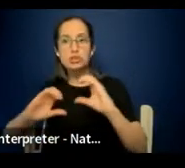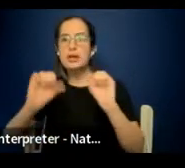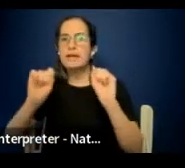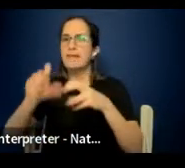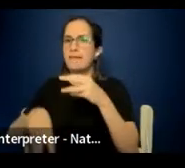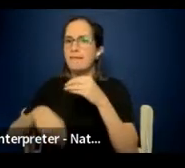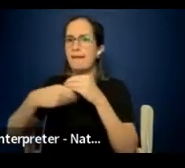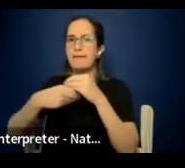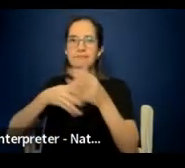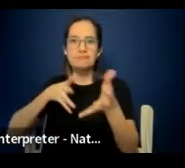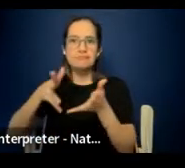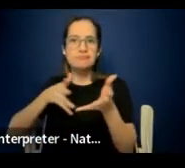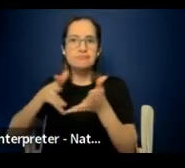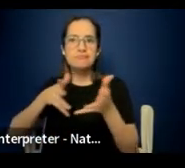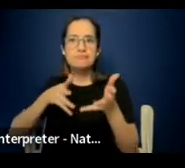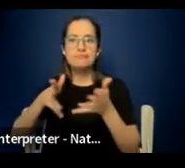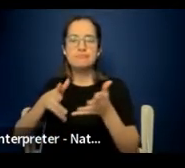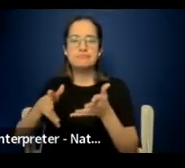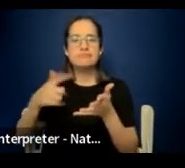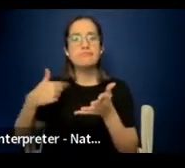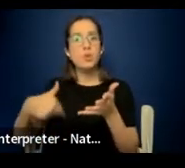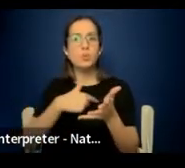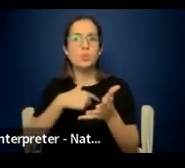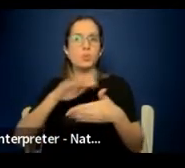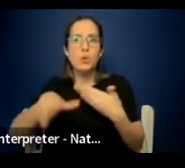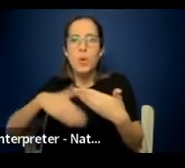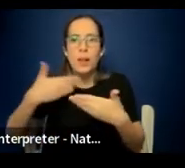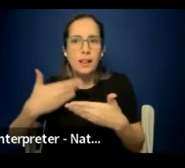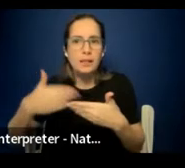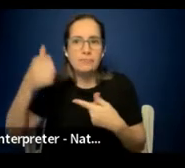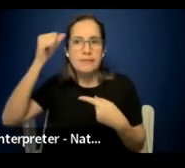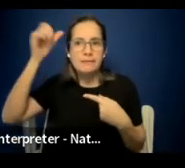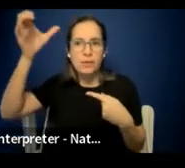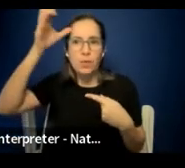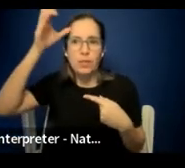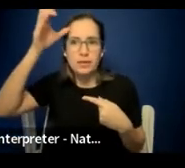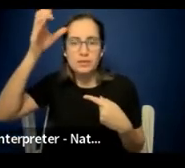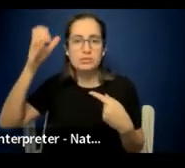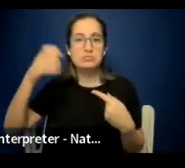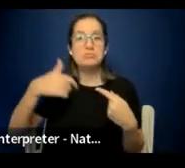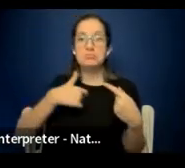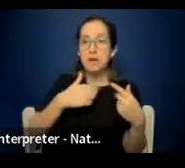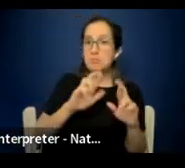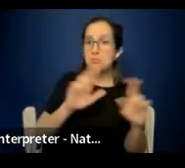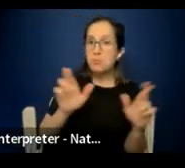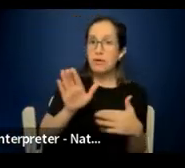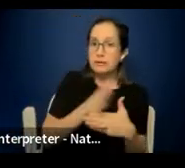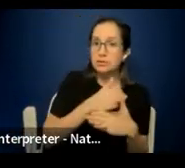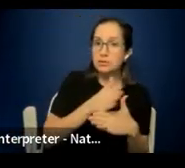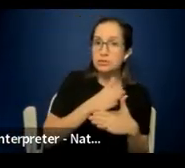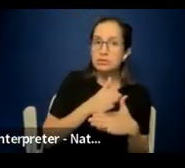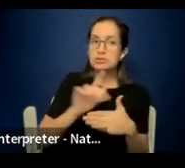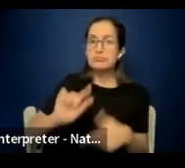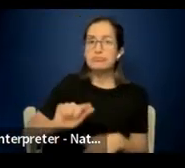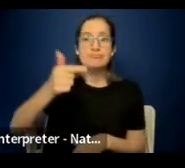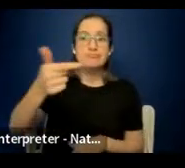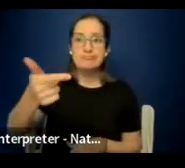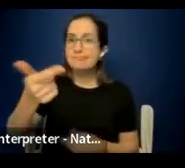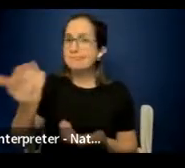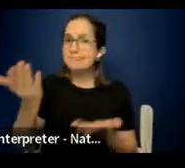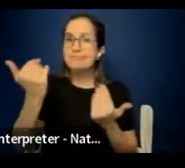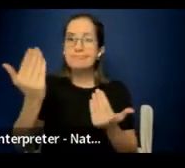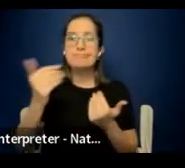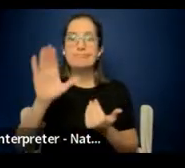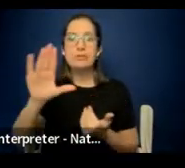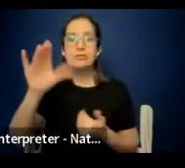the chat. I think we all have a wealth of knowledge in this room. You know, I have some things to share, but I think you all probably have a ton